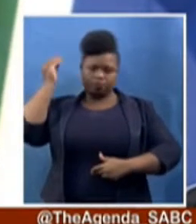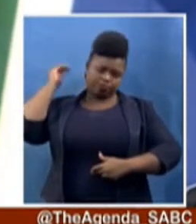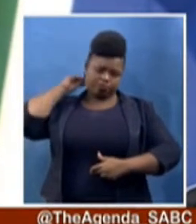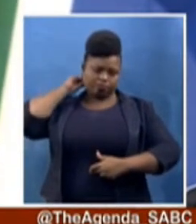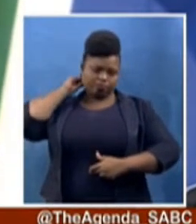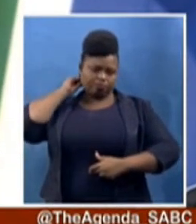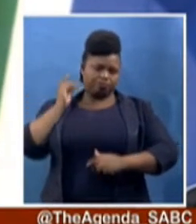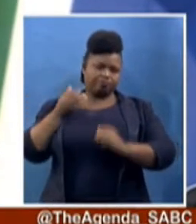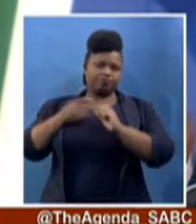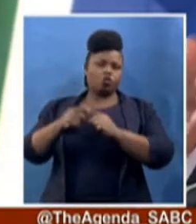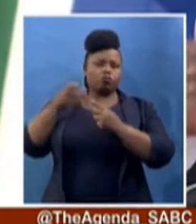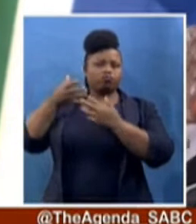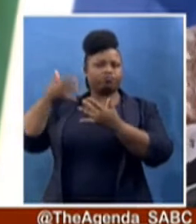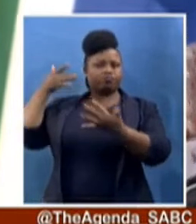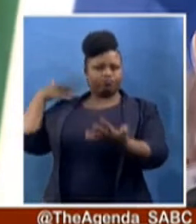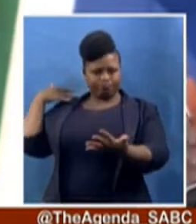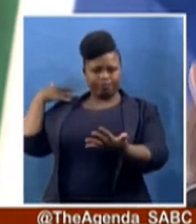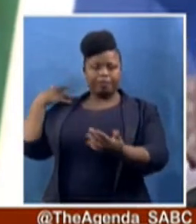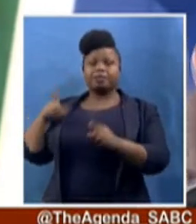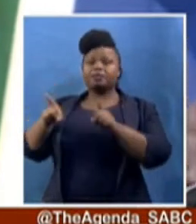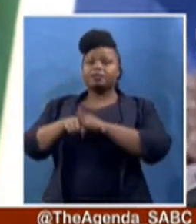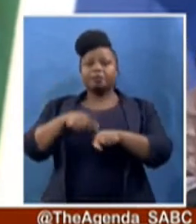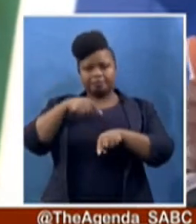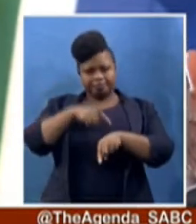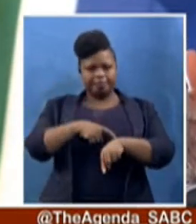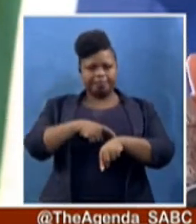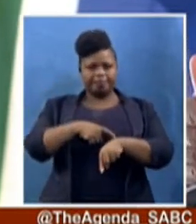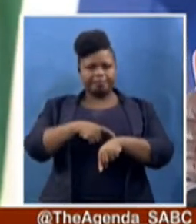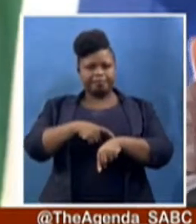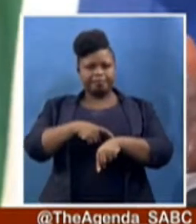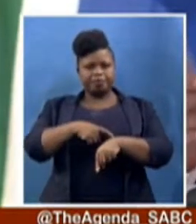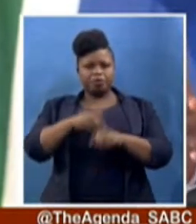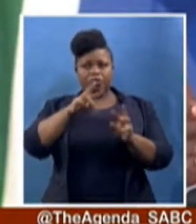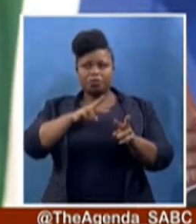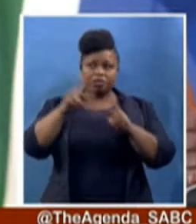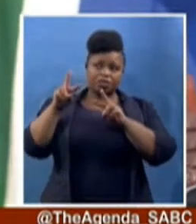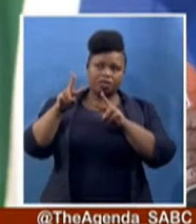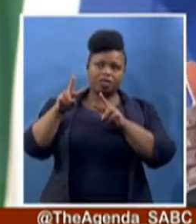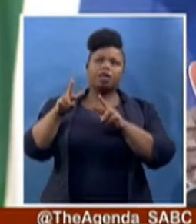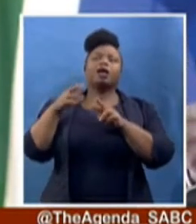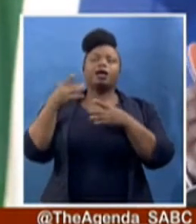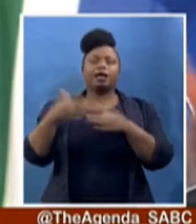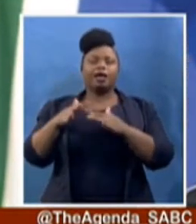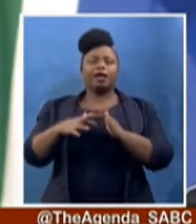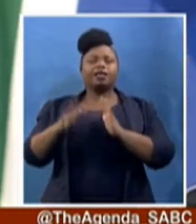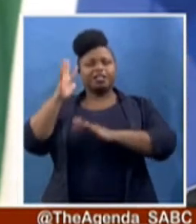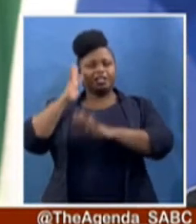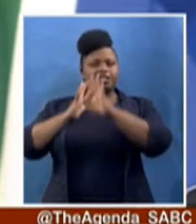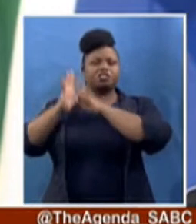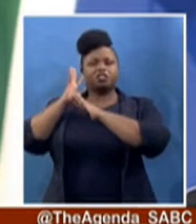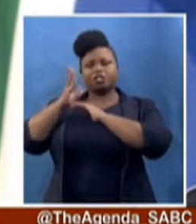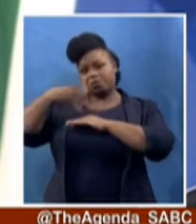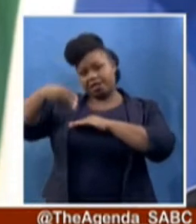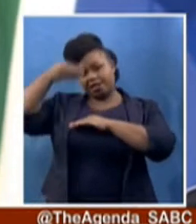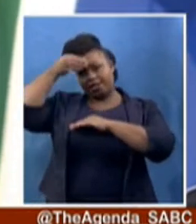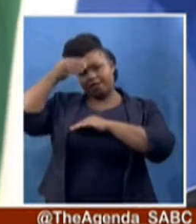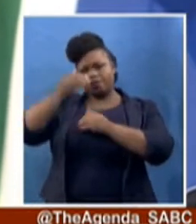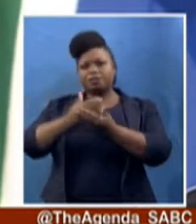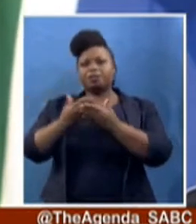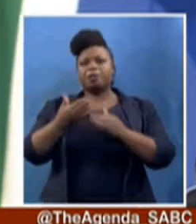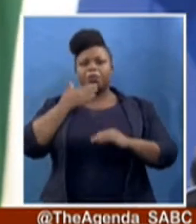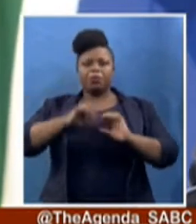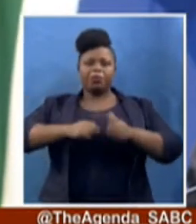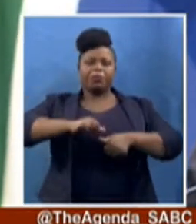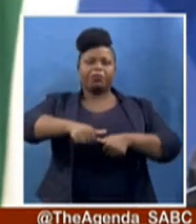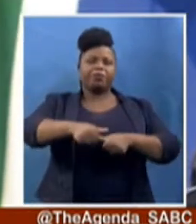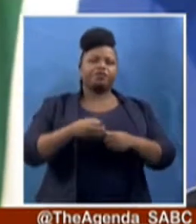be a great history lesson for those who will come after us.